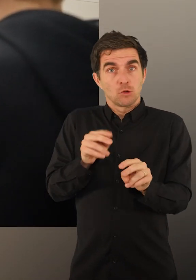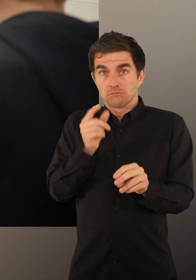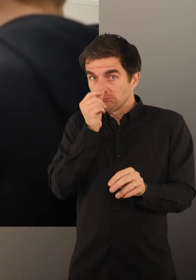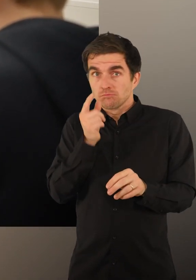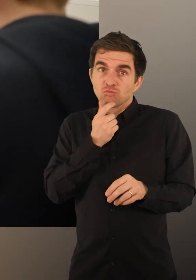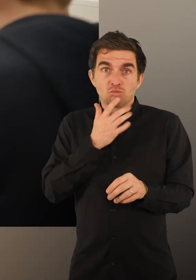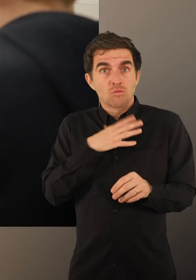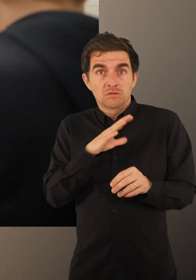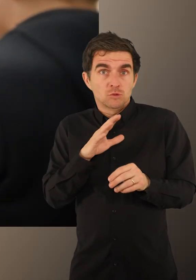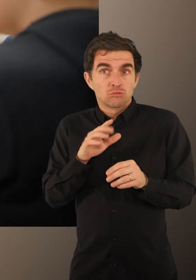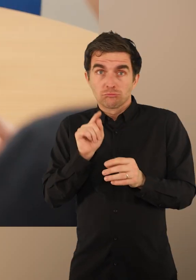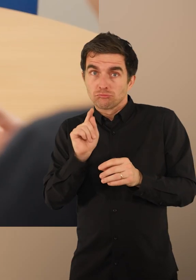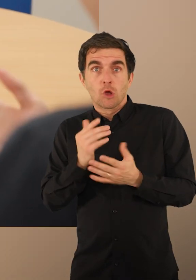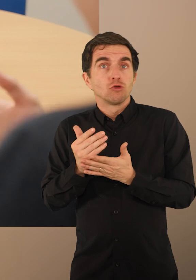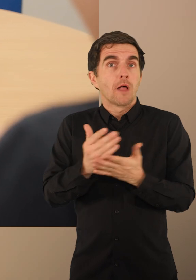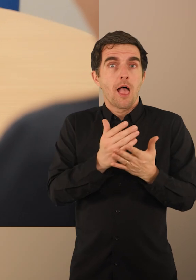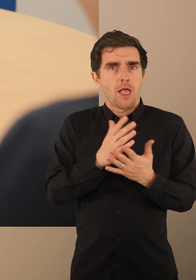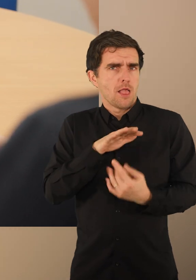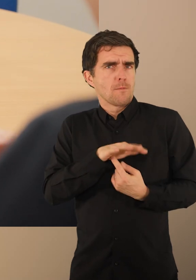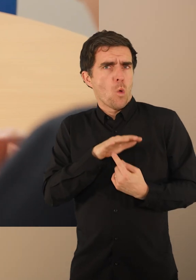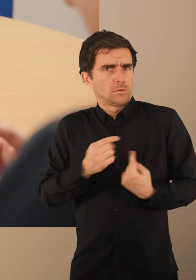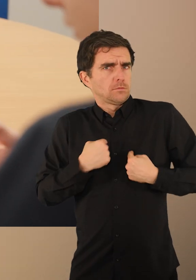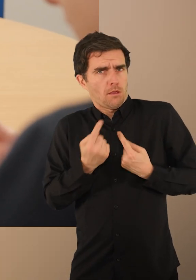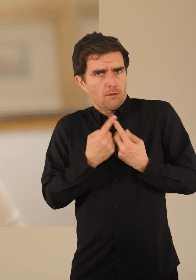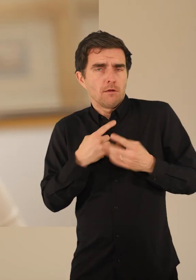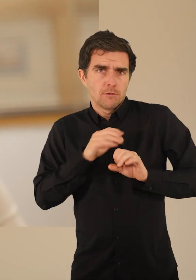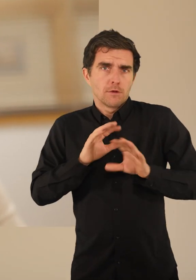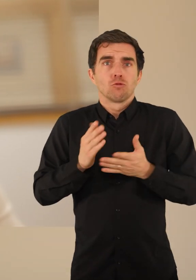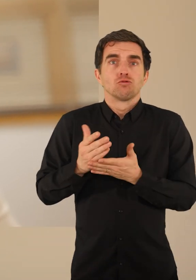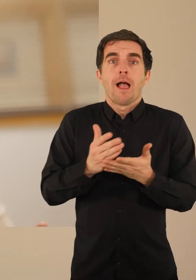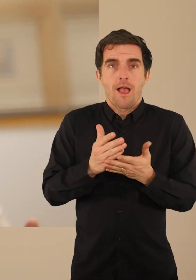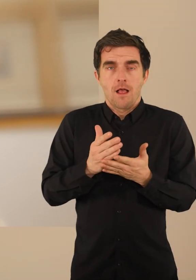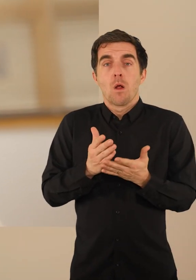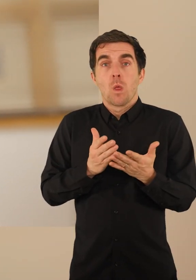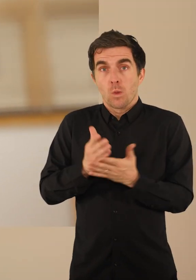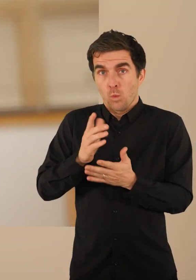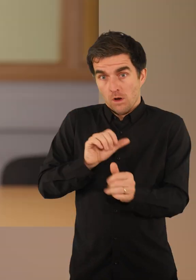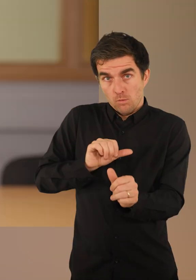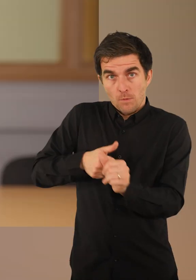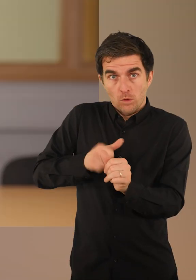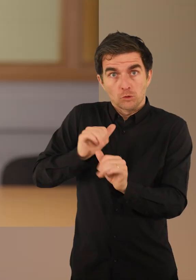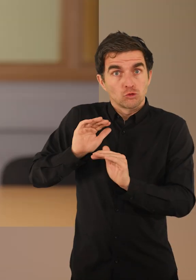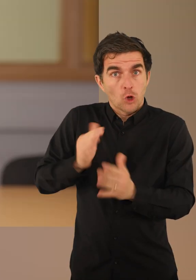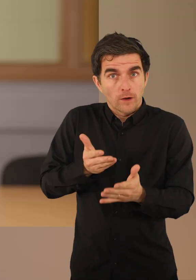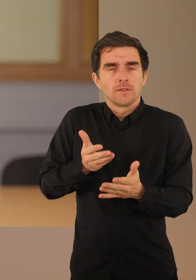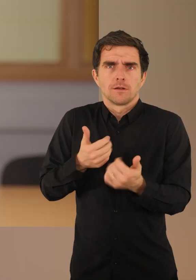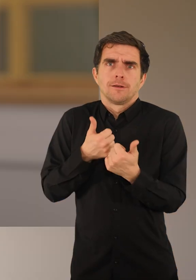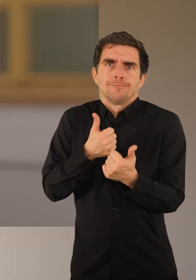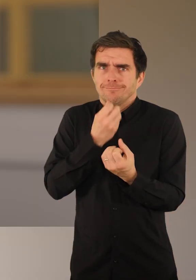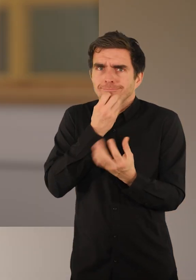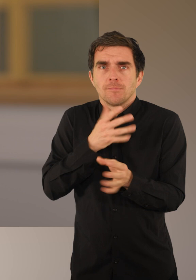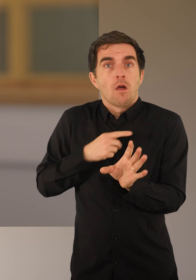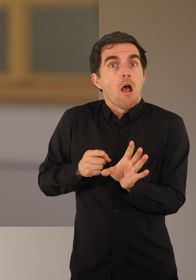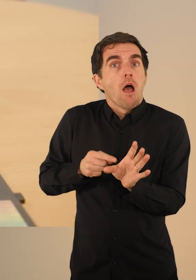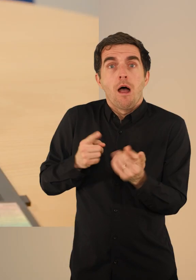is a video which they create to share everything that has been important to them during their support from the service.